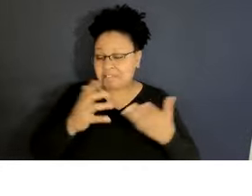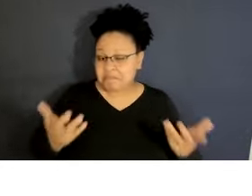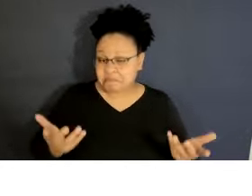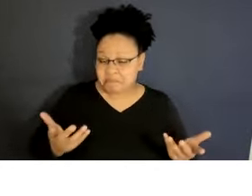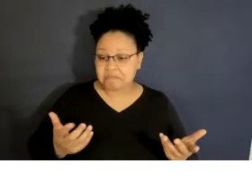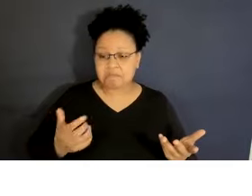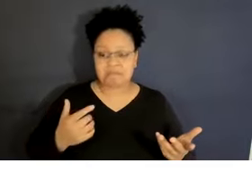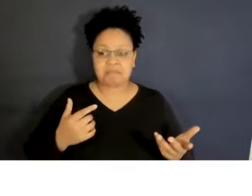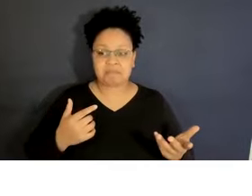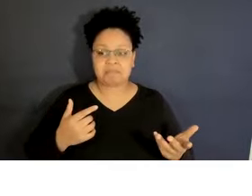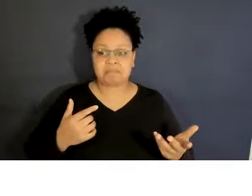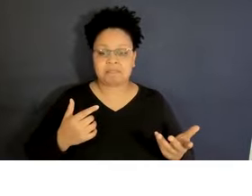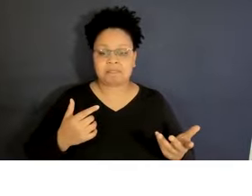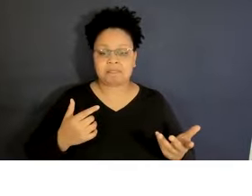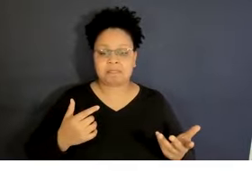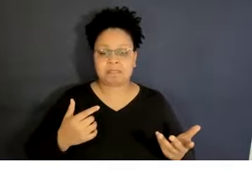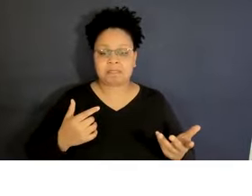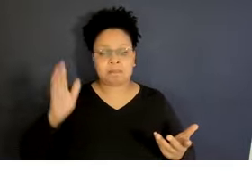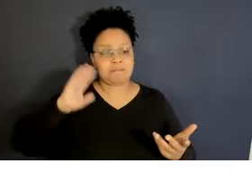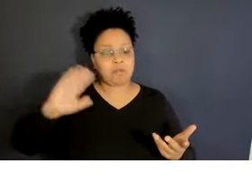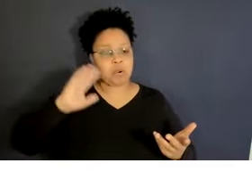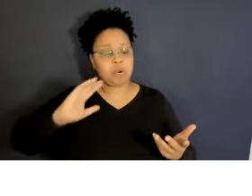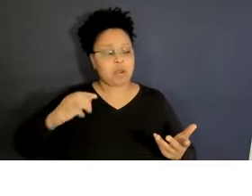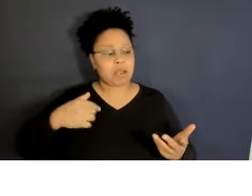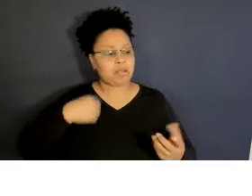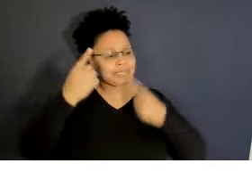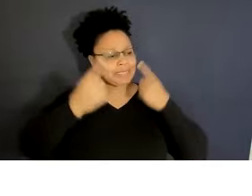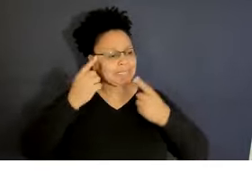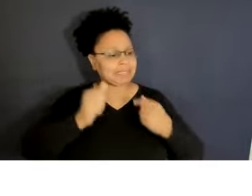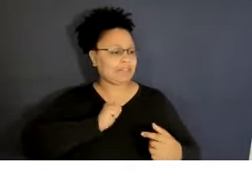I didn't call myself a self-advocate as a